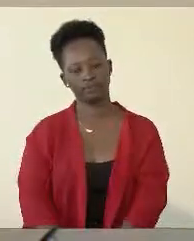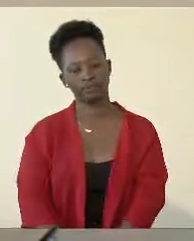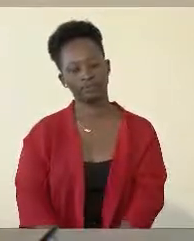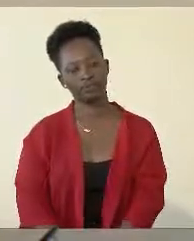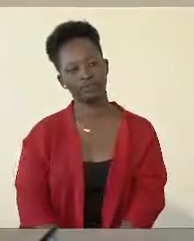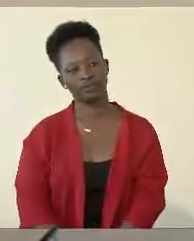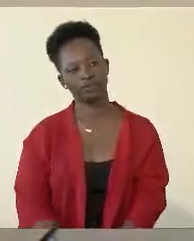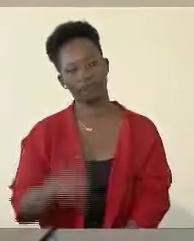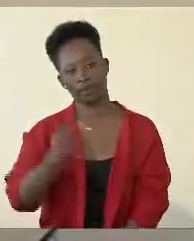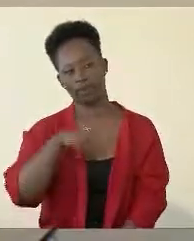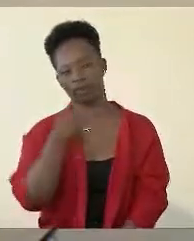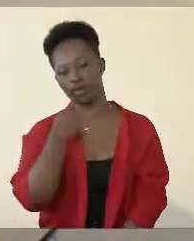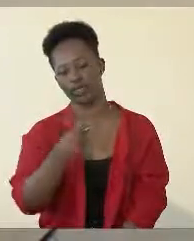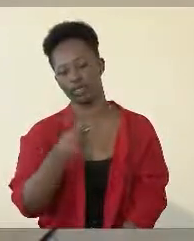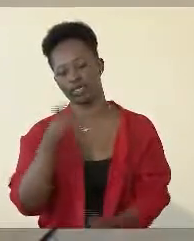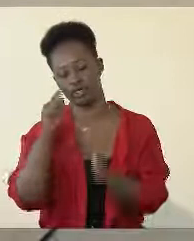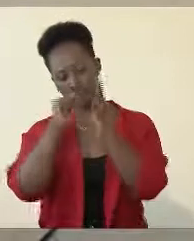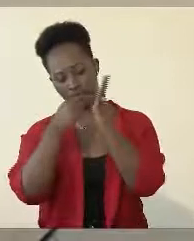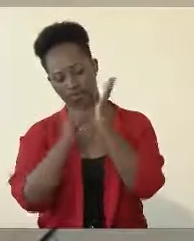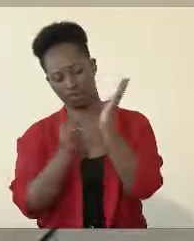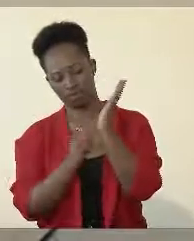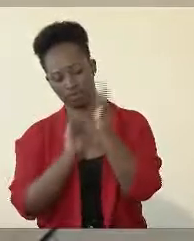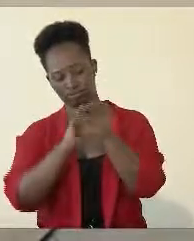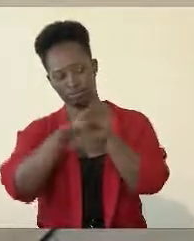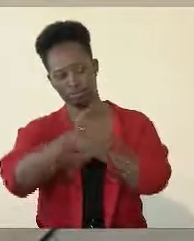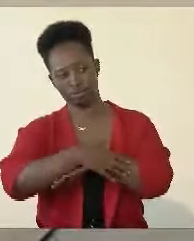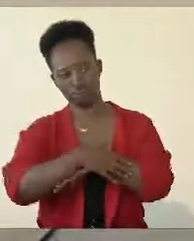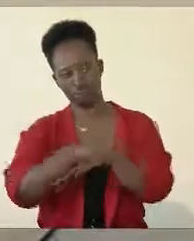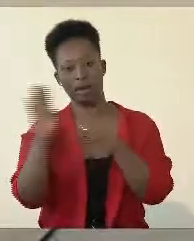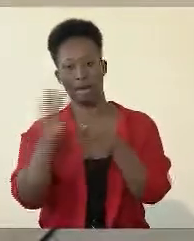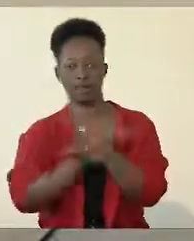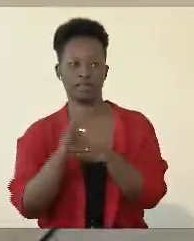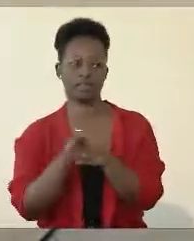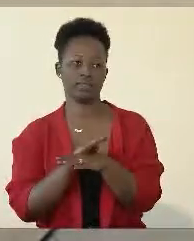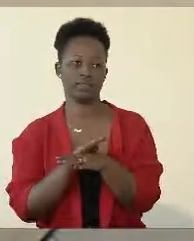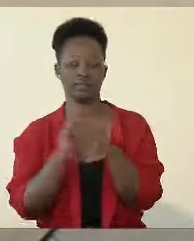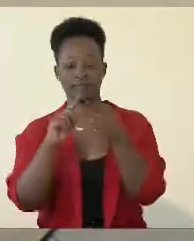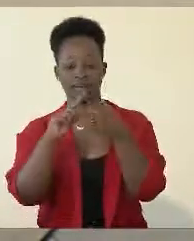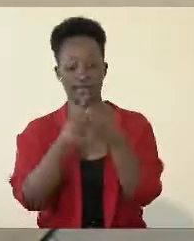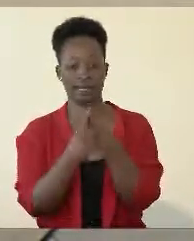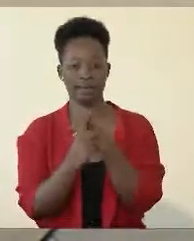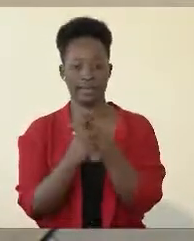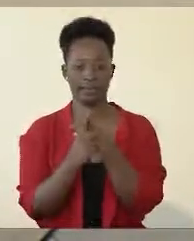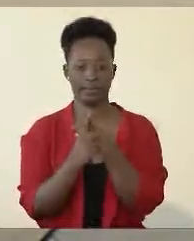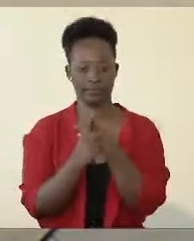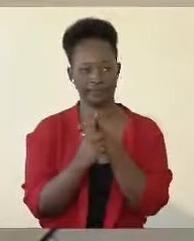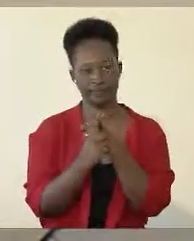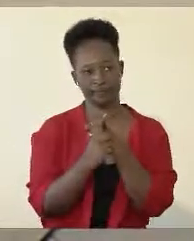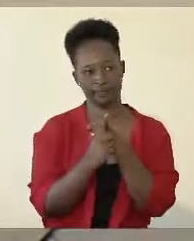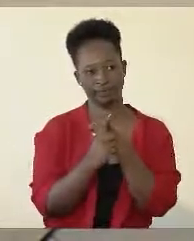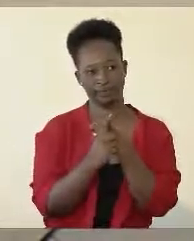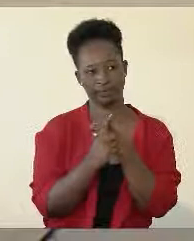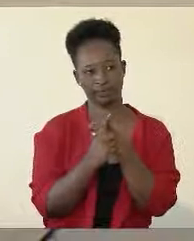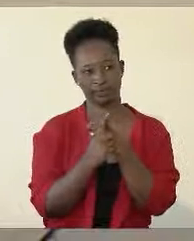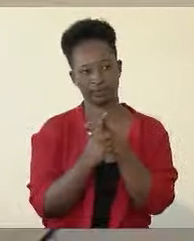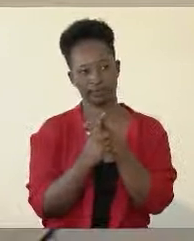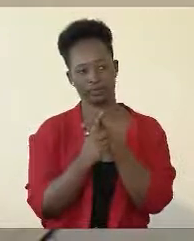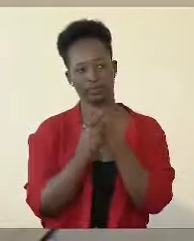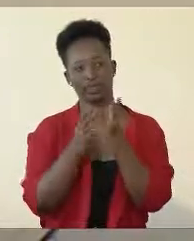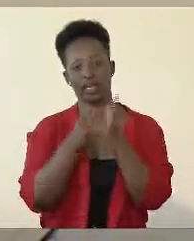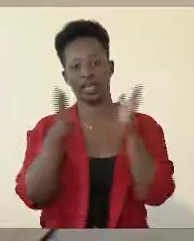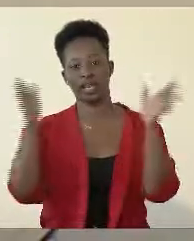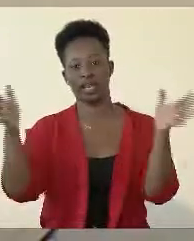talked about factors that influence, that affect, or determine. So here, one of the factors that would favor would be large